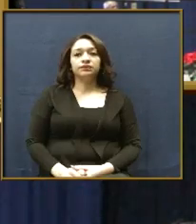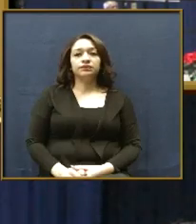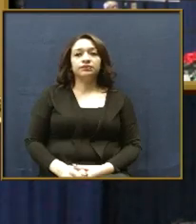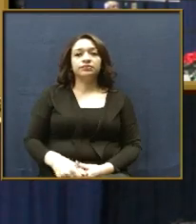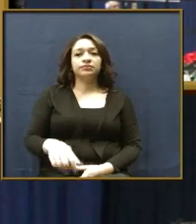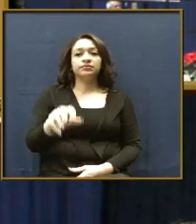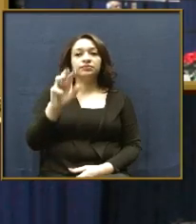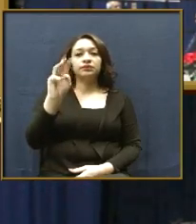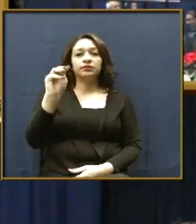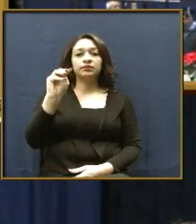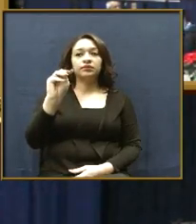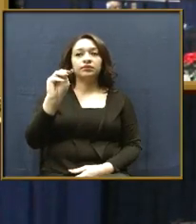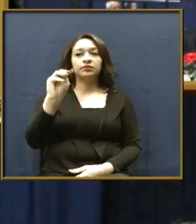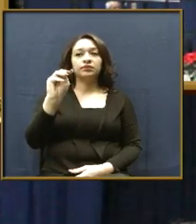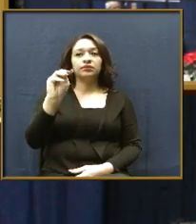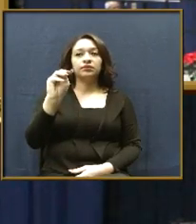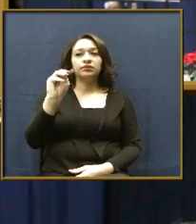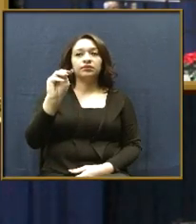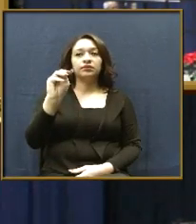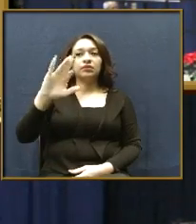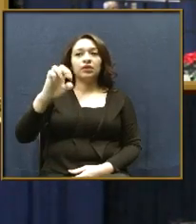E. Koger, Phi Kappa.